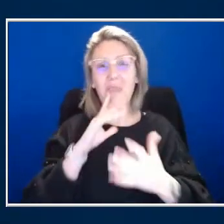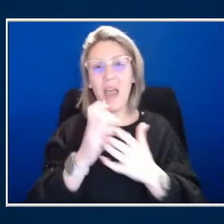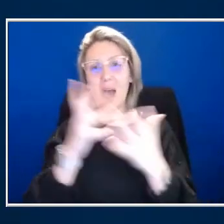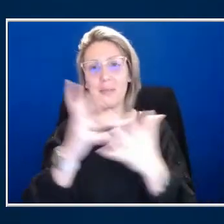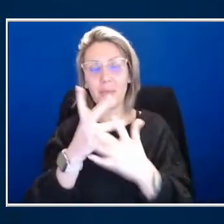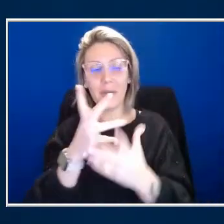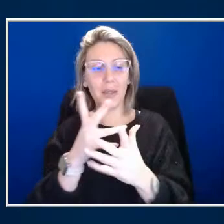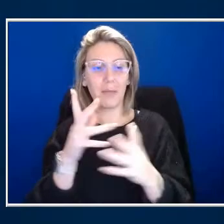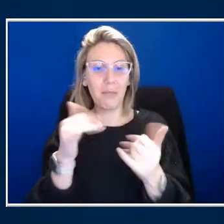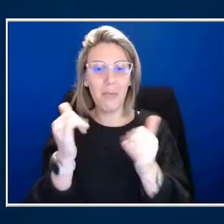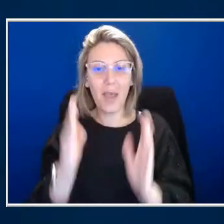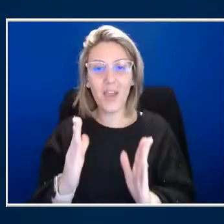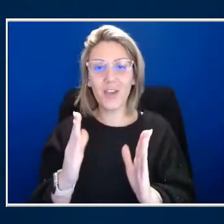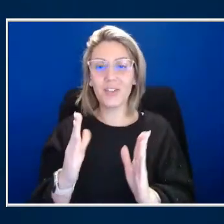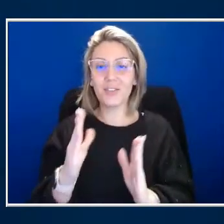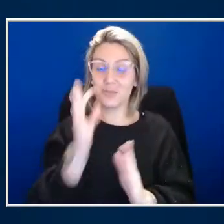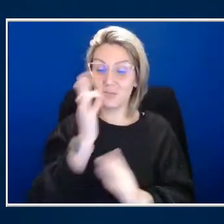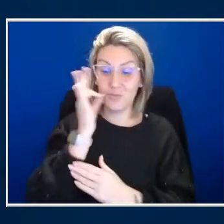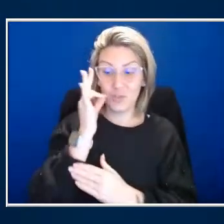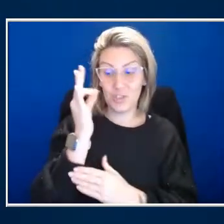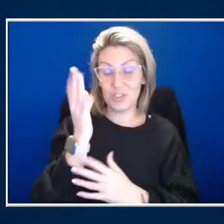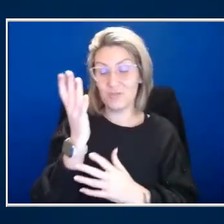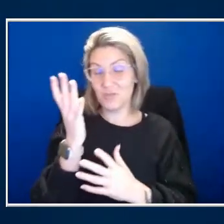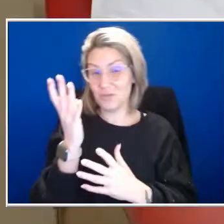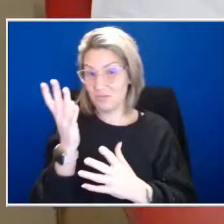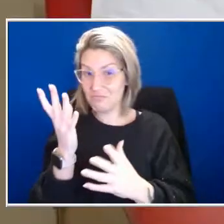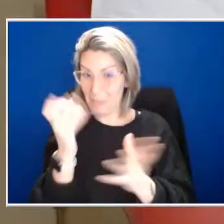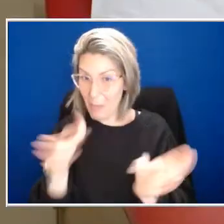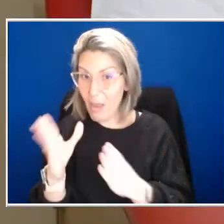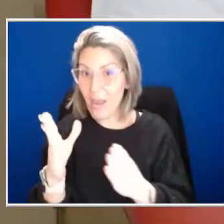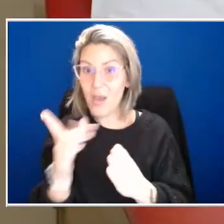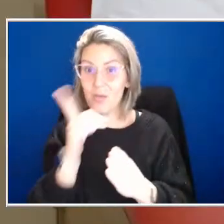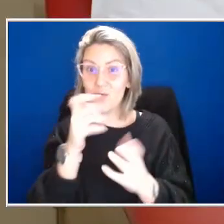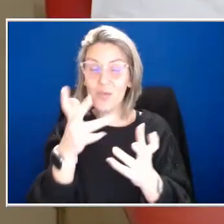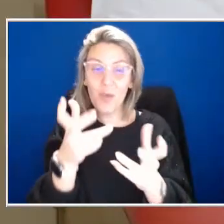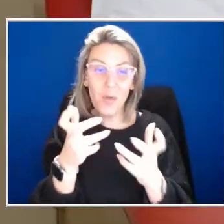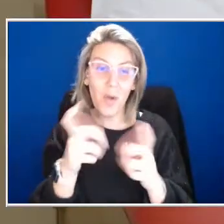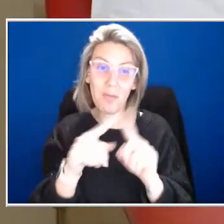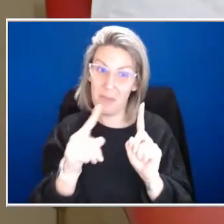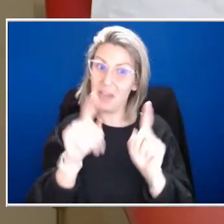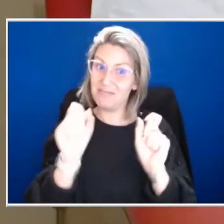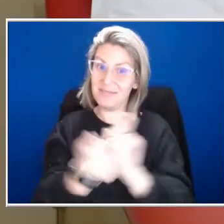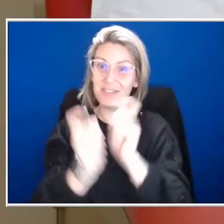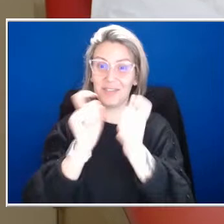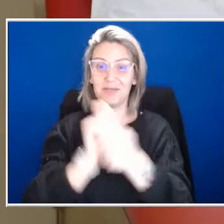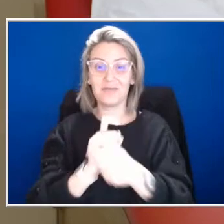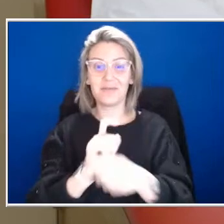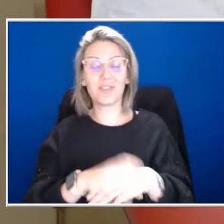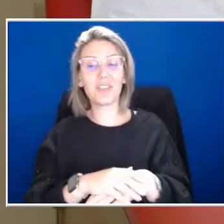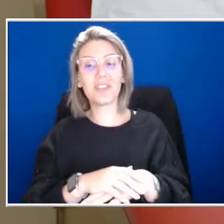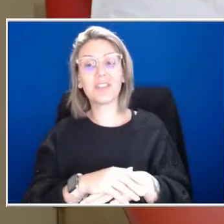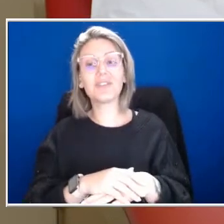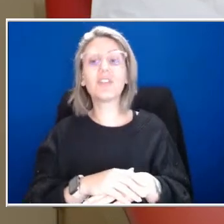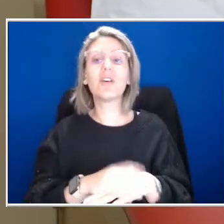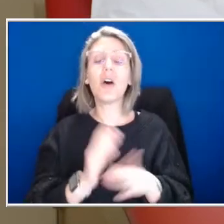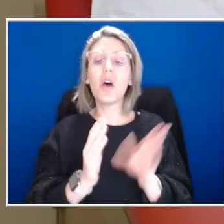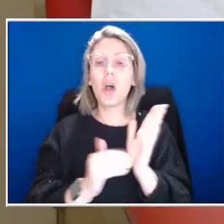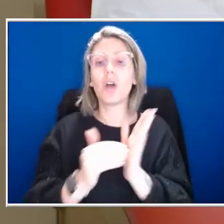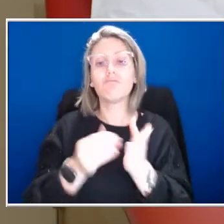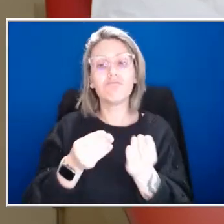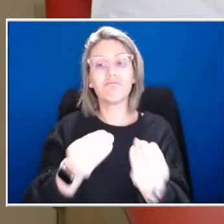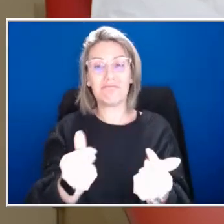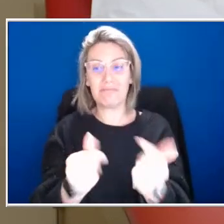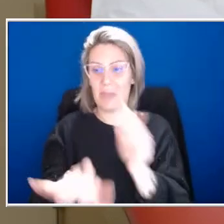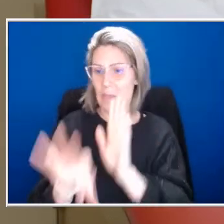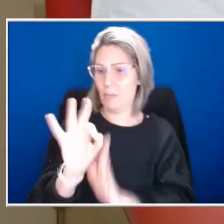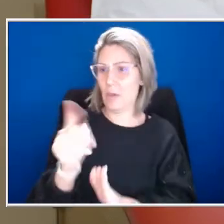in that draft. But as we know, plans can change. It's not a static process. It's often very fluid, and the pick that you thought you may be